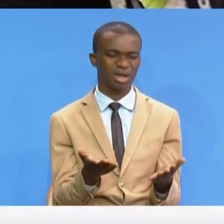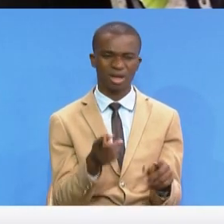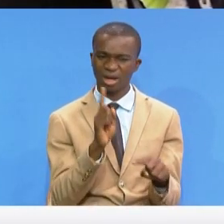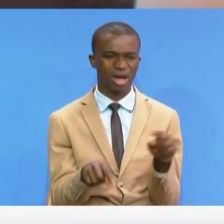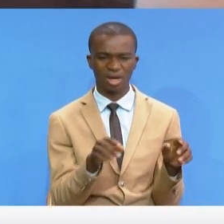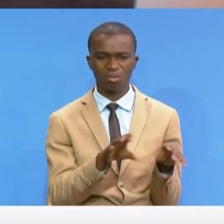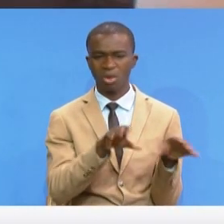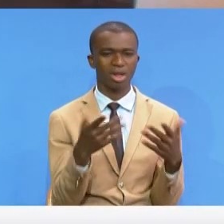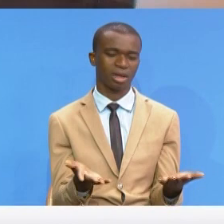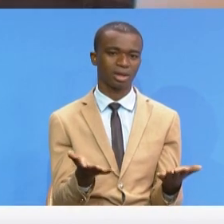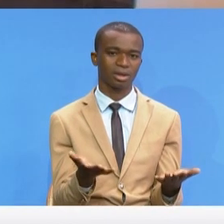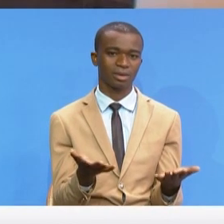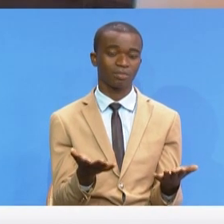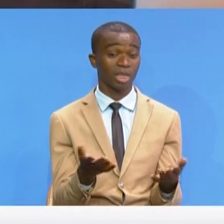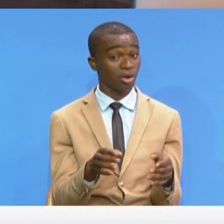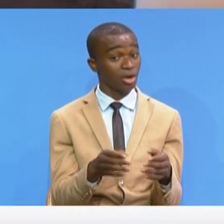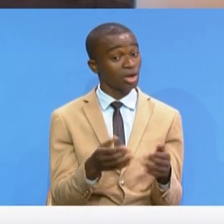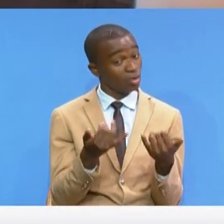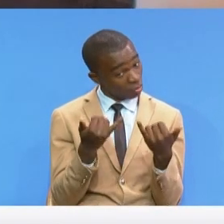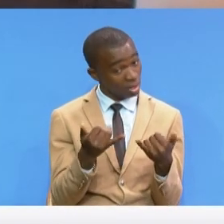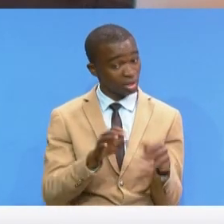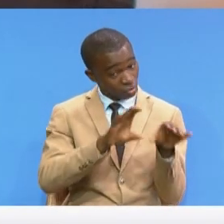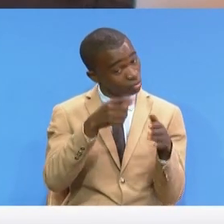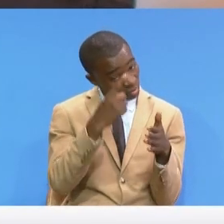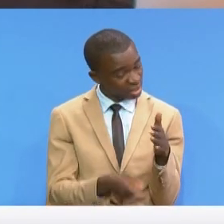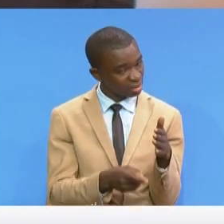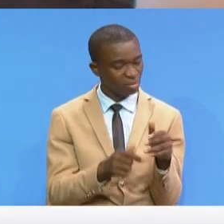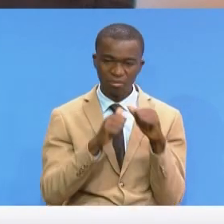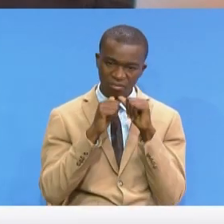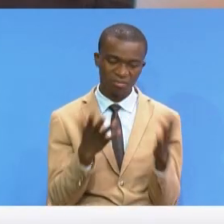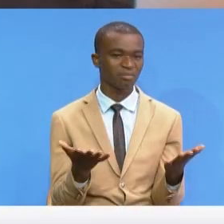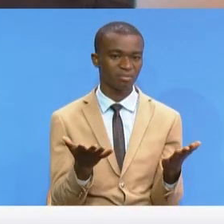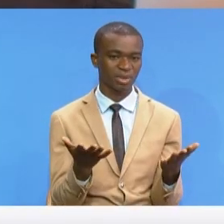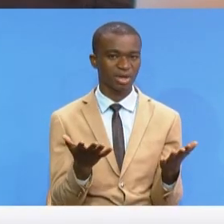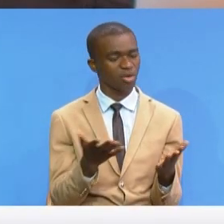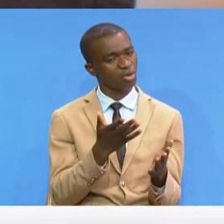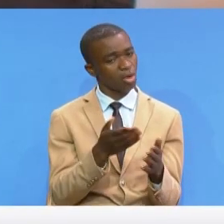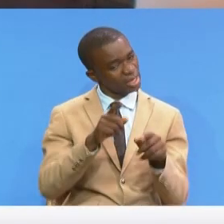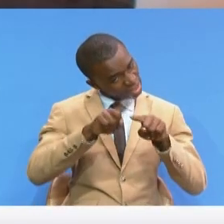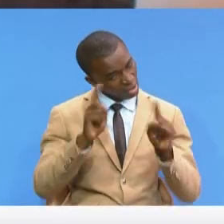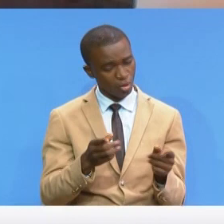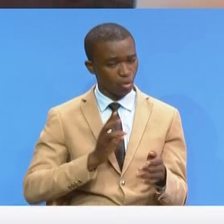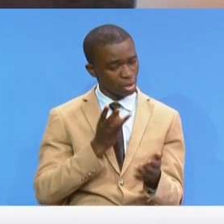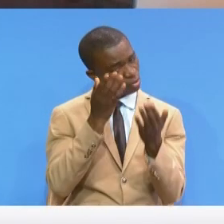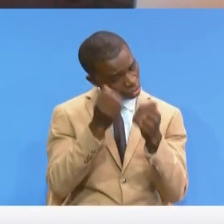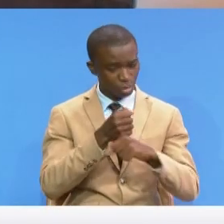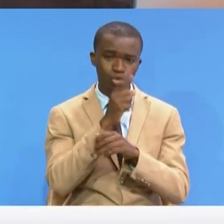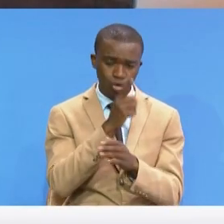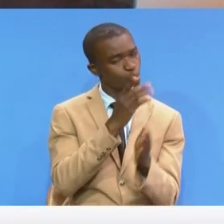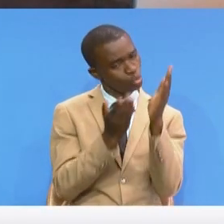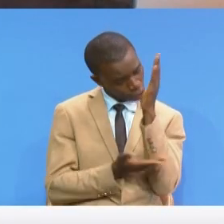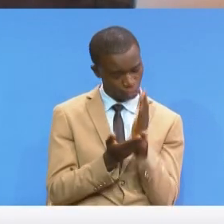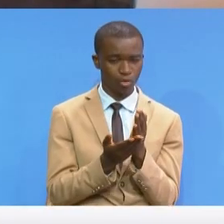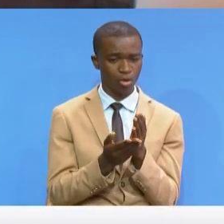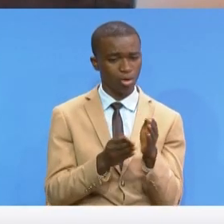move. So what you're doing now is unlocking. Unlocking what would be the biggest showstopper